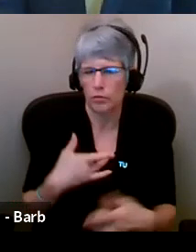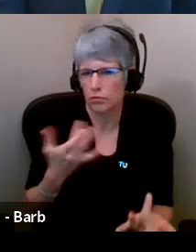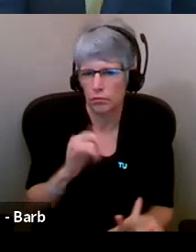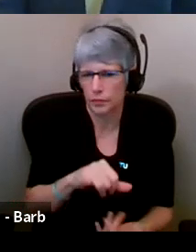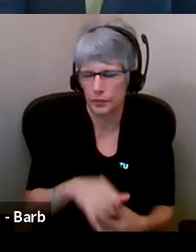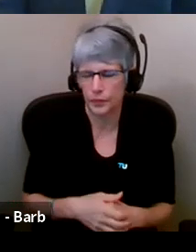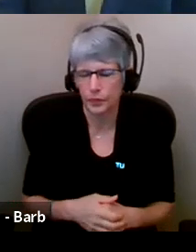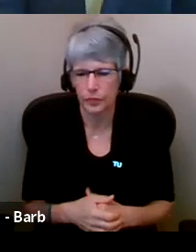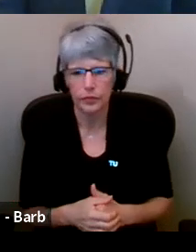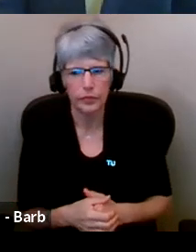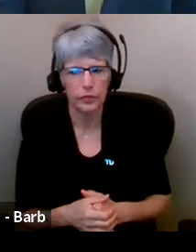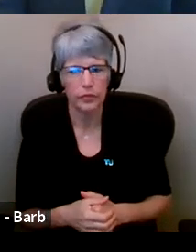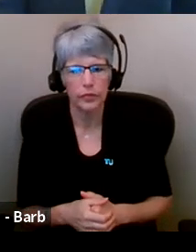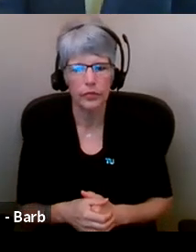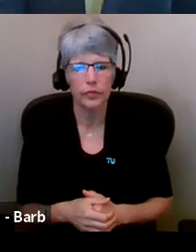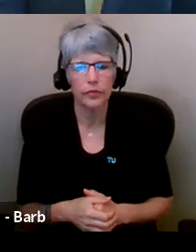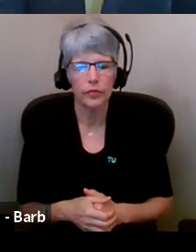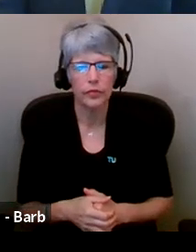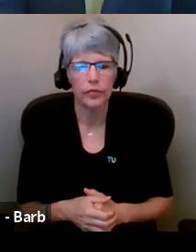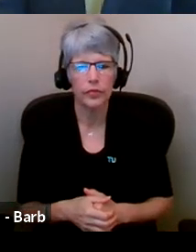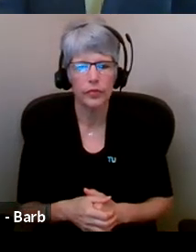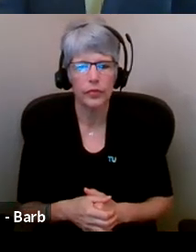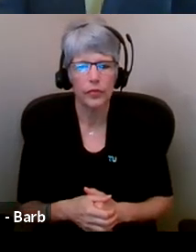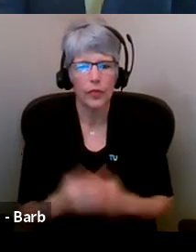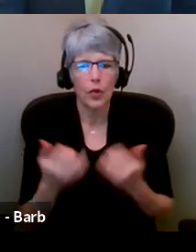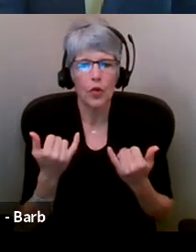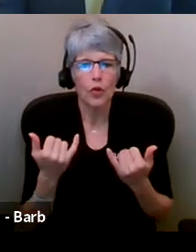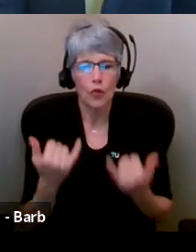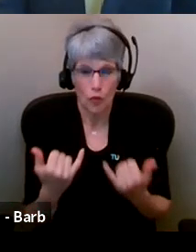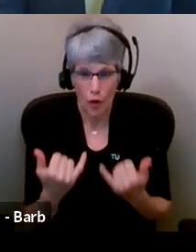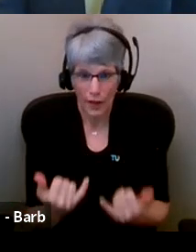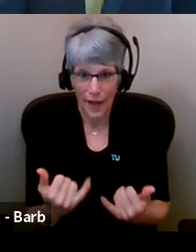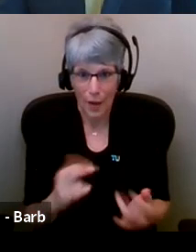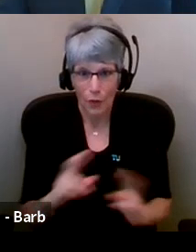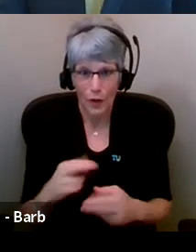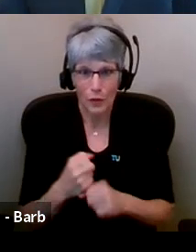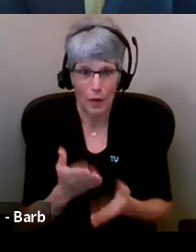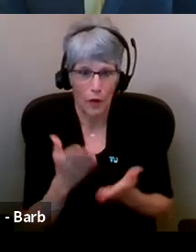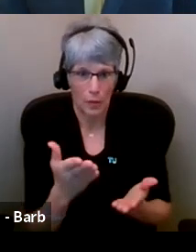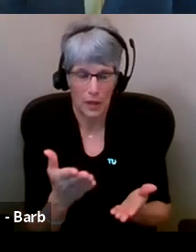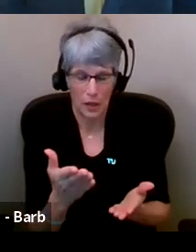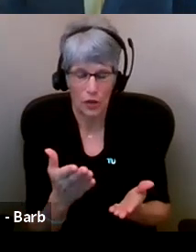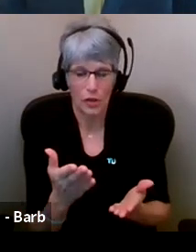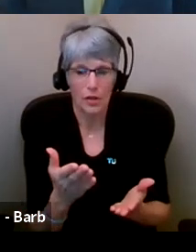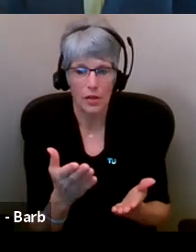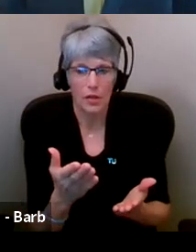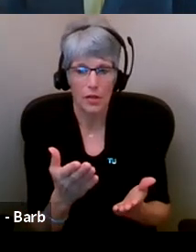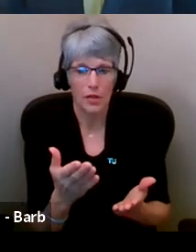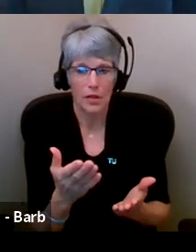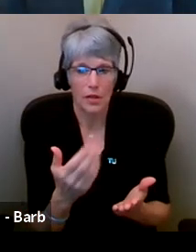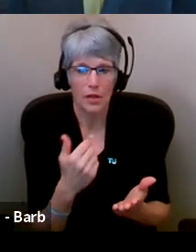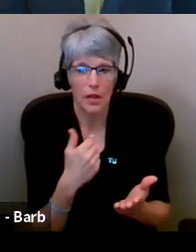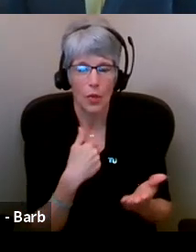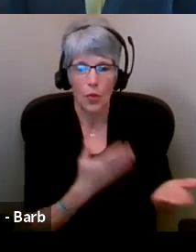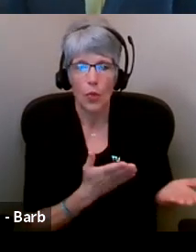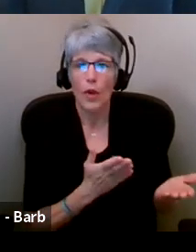are right at the point where we're going to make some recommendations. We've gotten recommendations from Kimberly Horn,